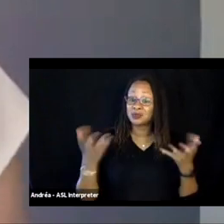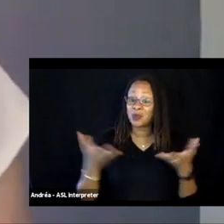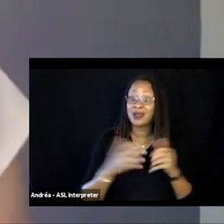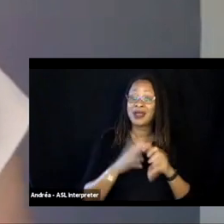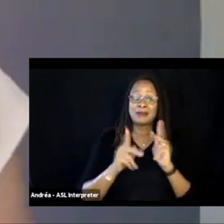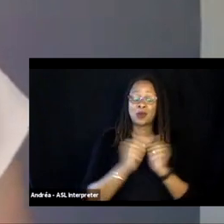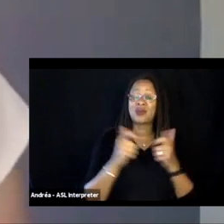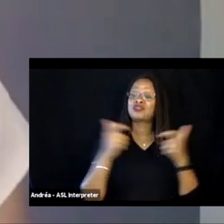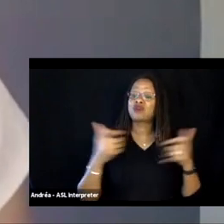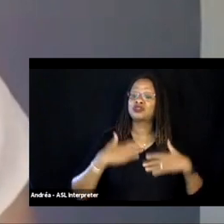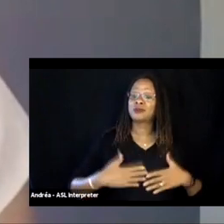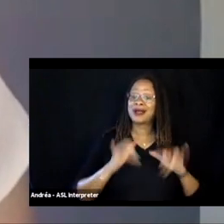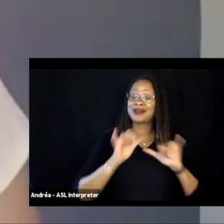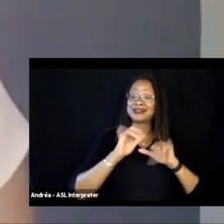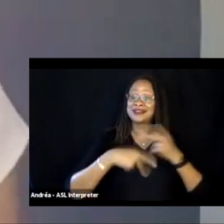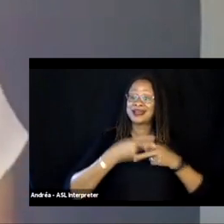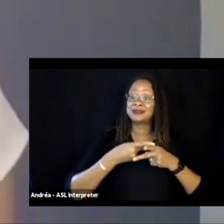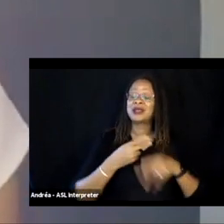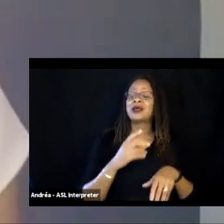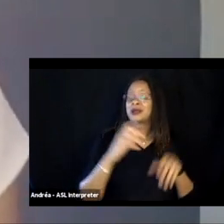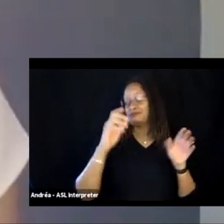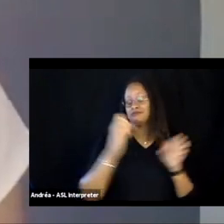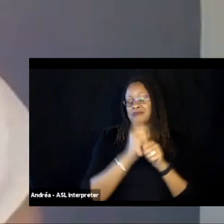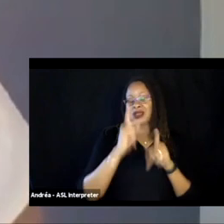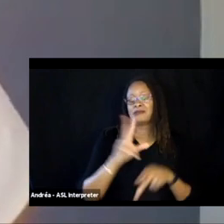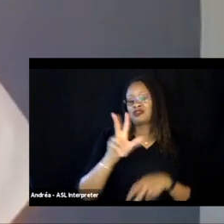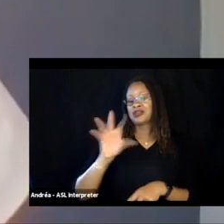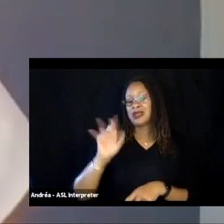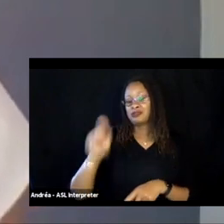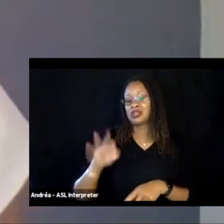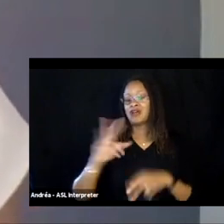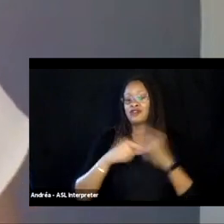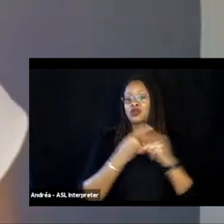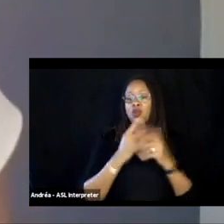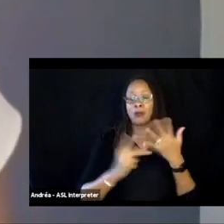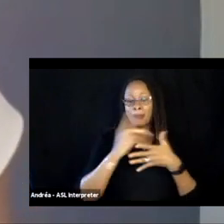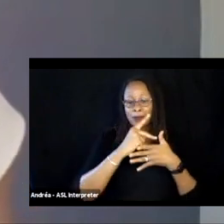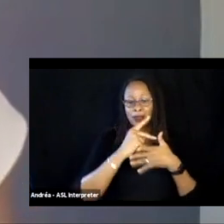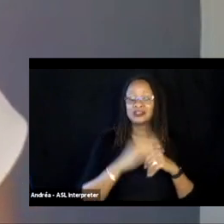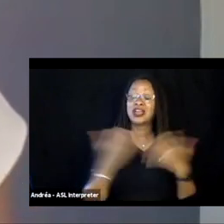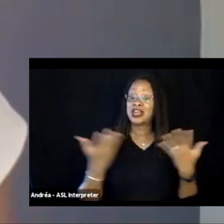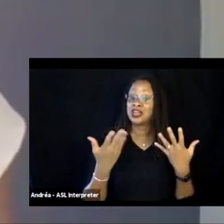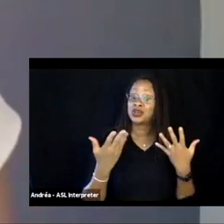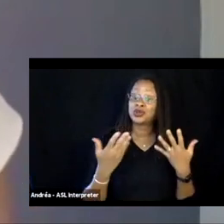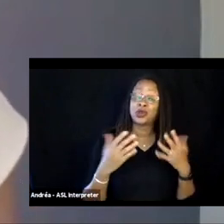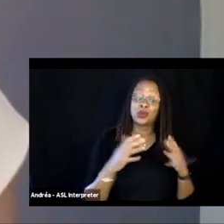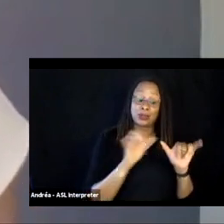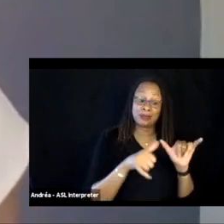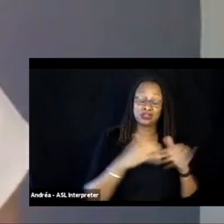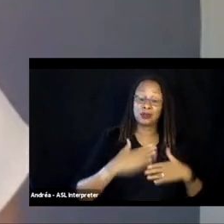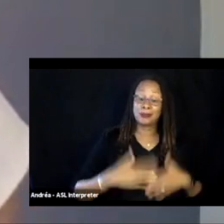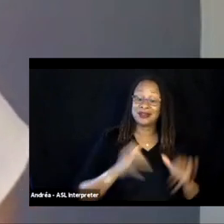with large body types make up 39% of the global population. And here at the Institute, we measure body size using